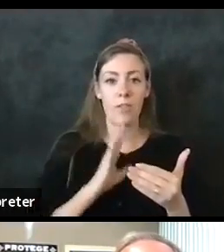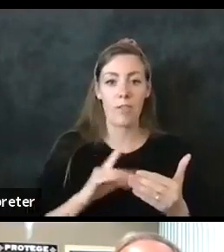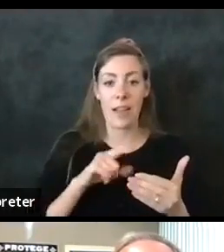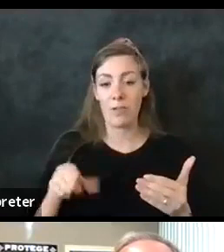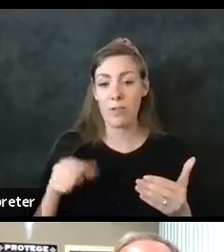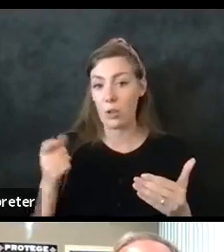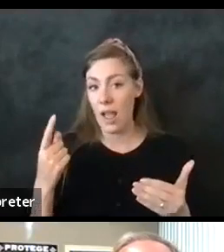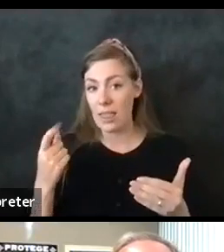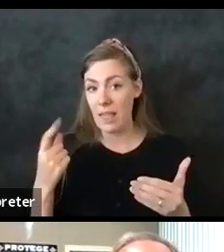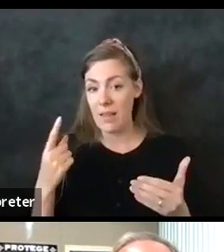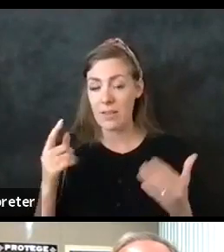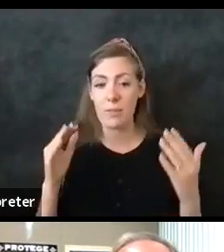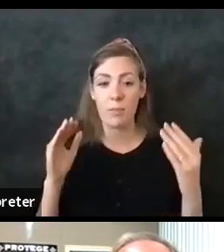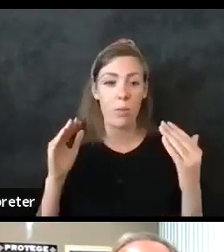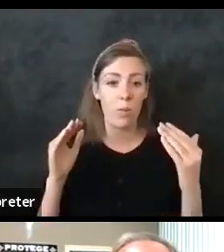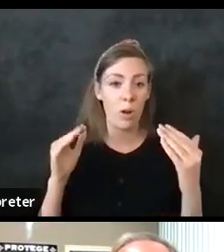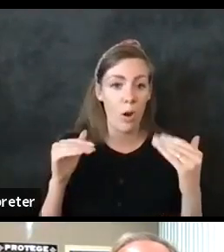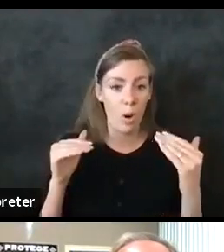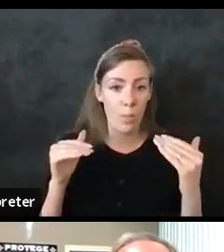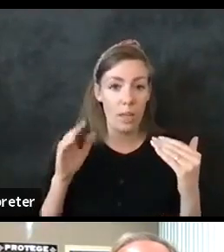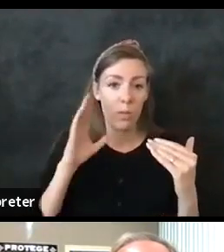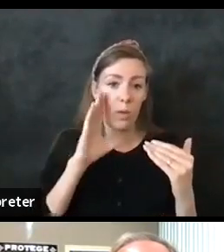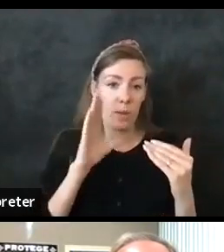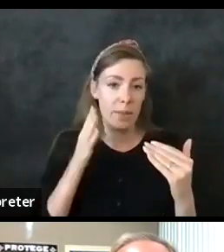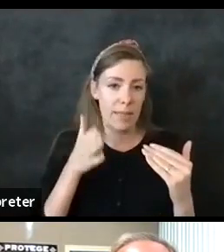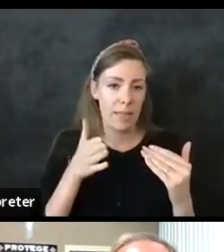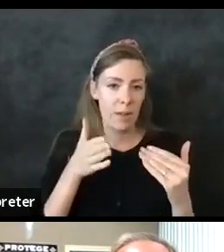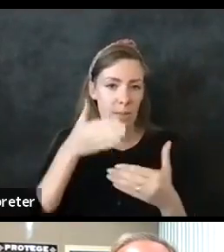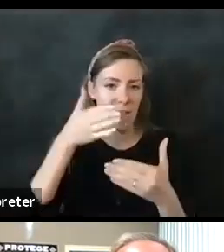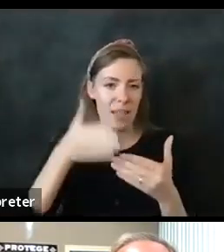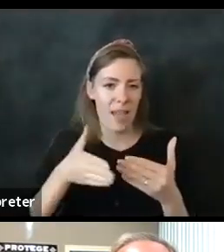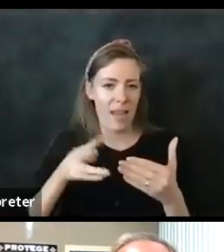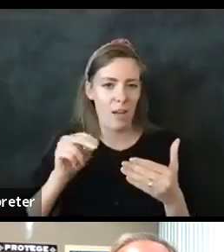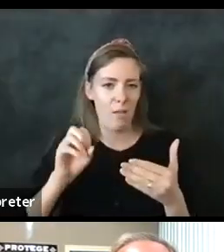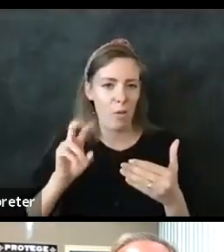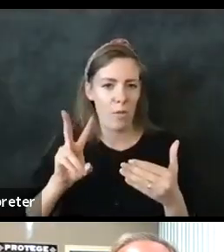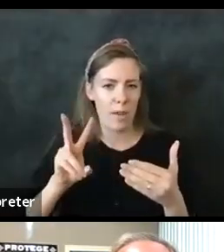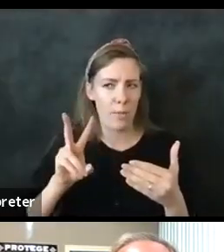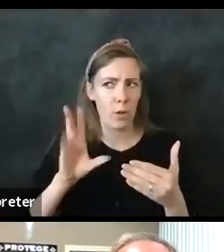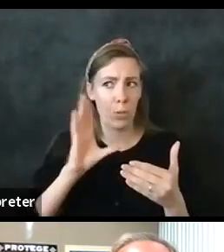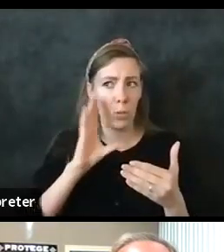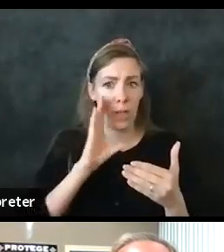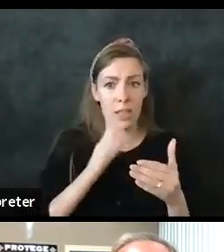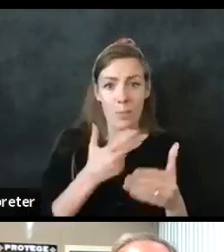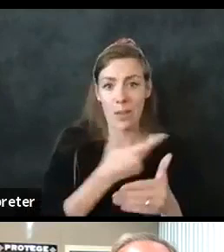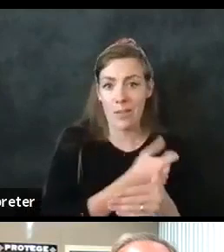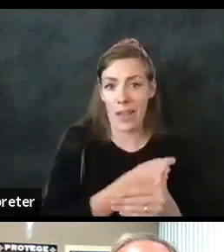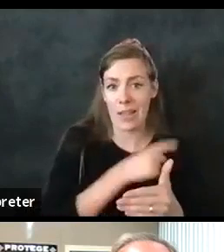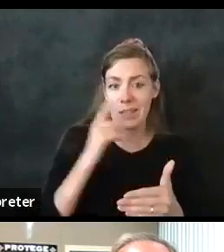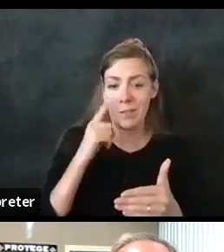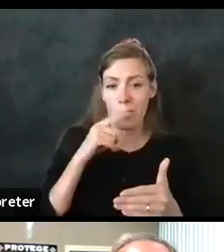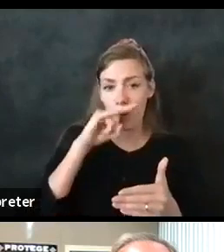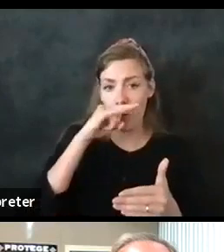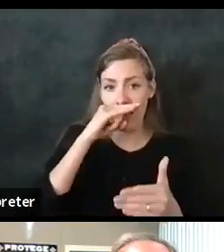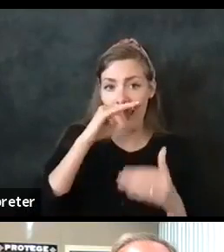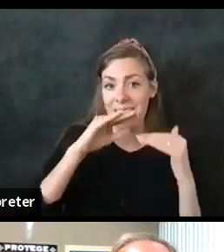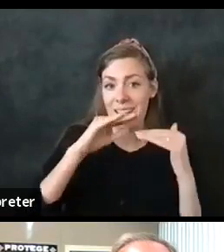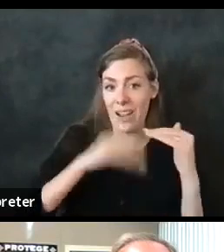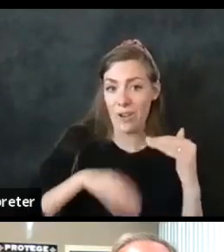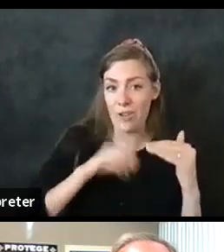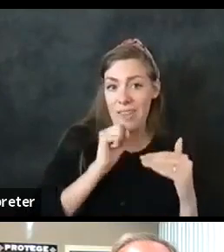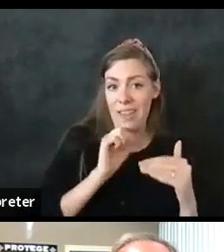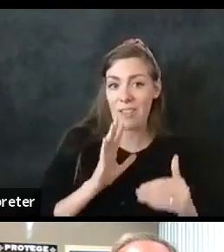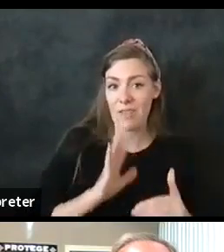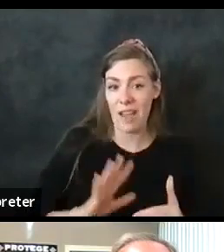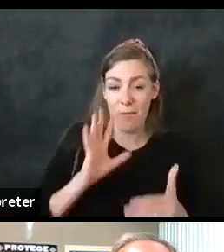end of this month, the beginning of November. But what are there vaccines being developed? Will there be a vaccine for those under 5